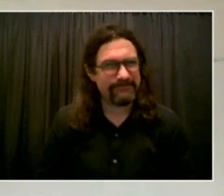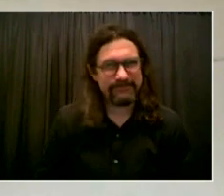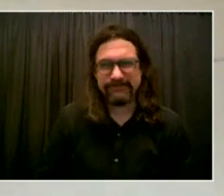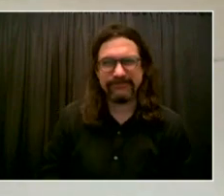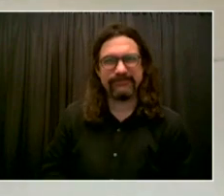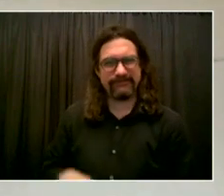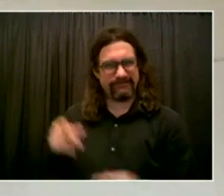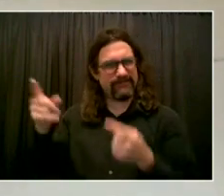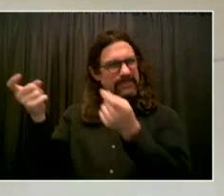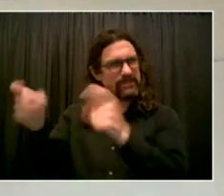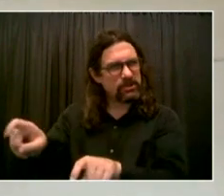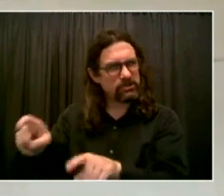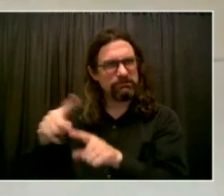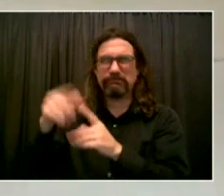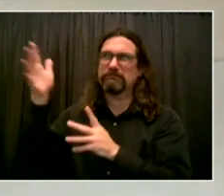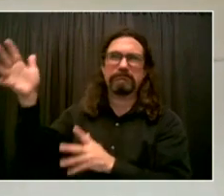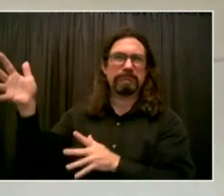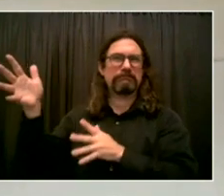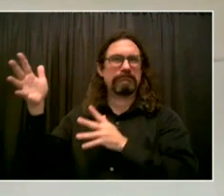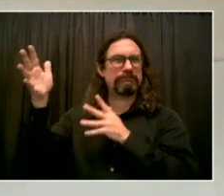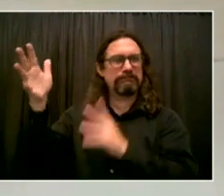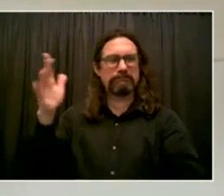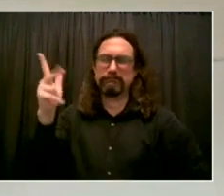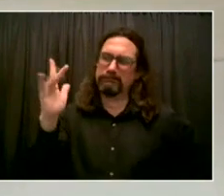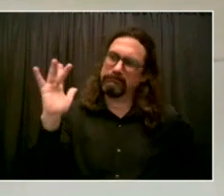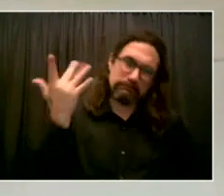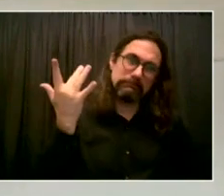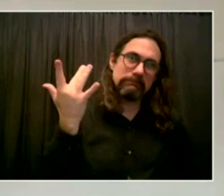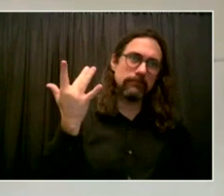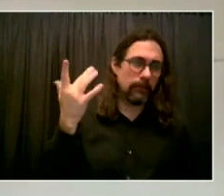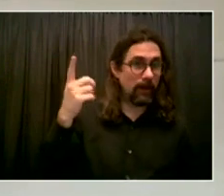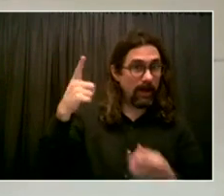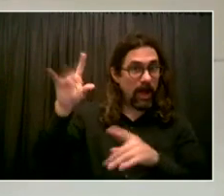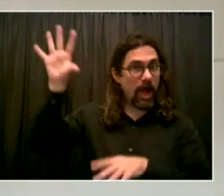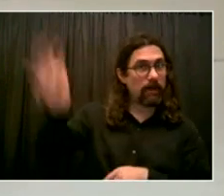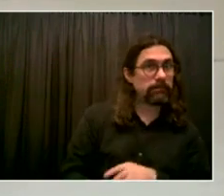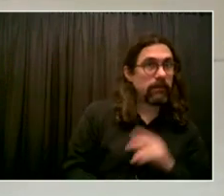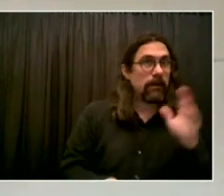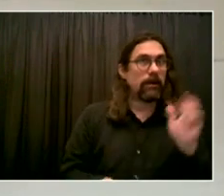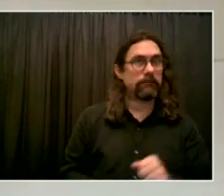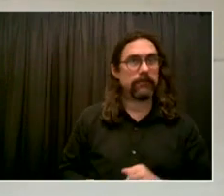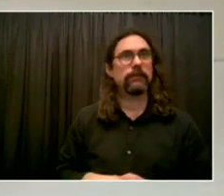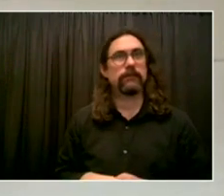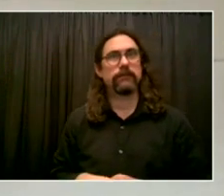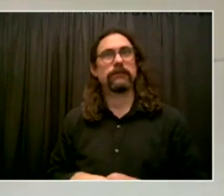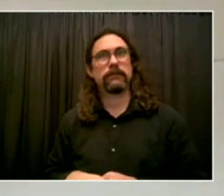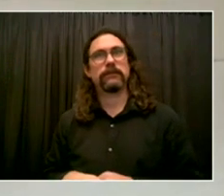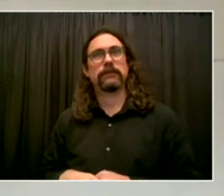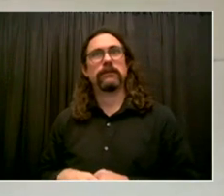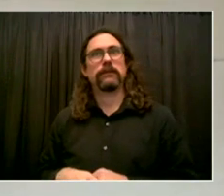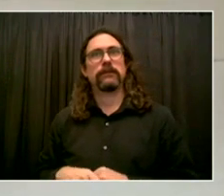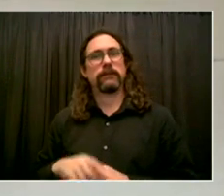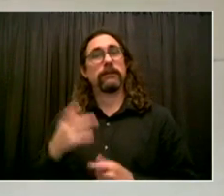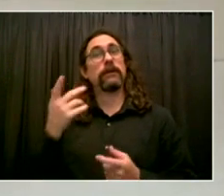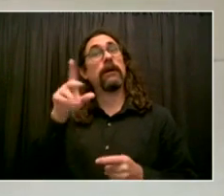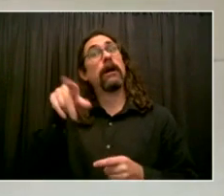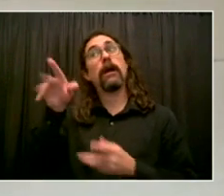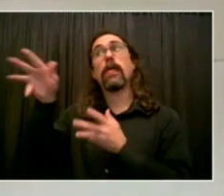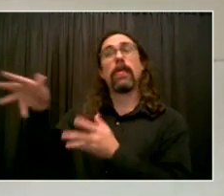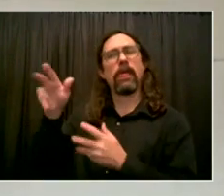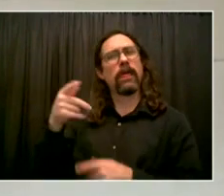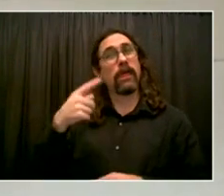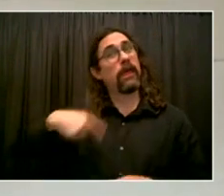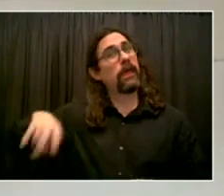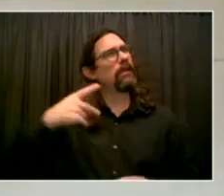they can make buildings look and feel forgotten. And efficiency will be key to addressing an issue that our public